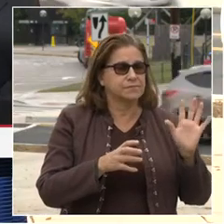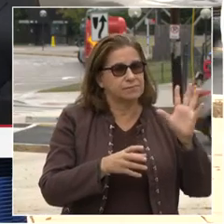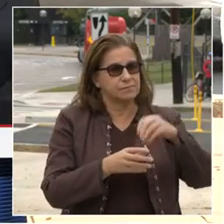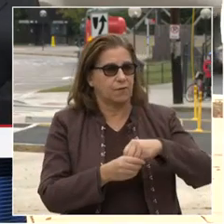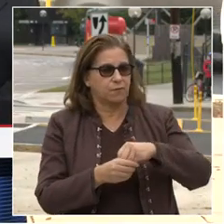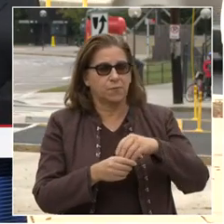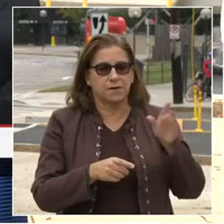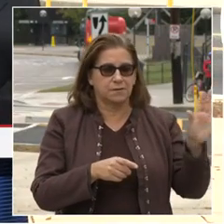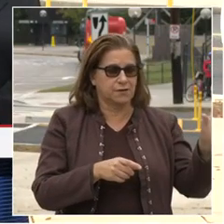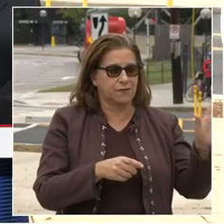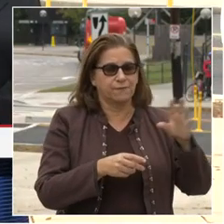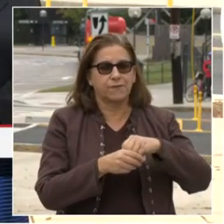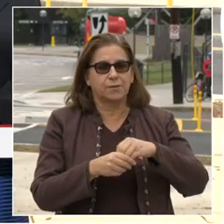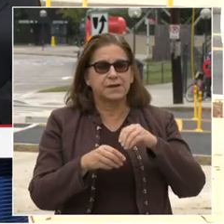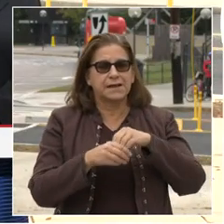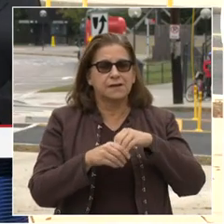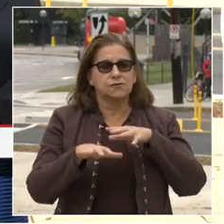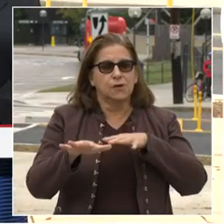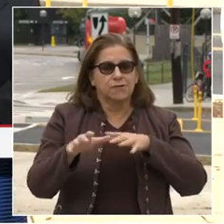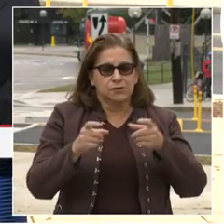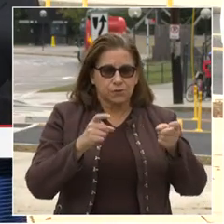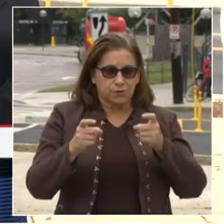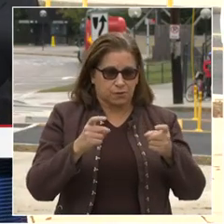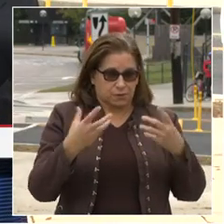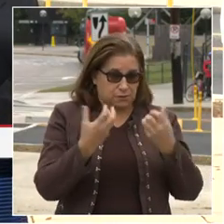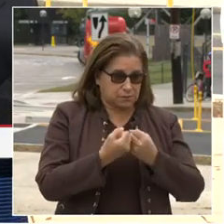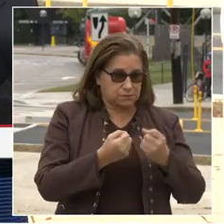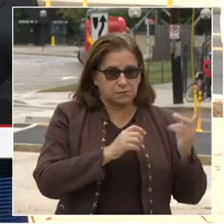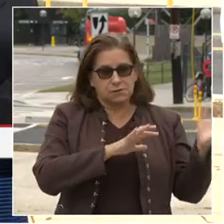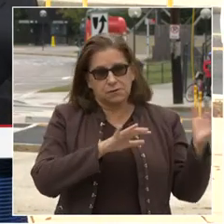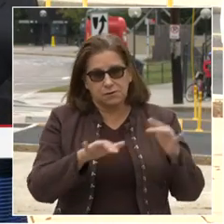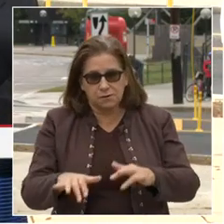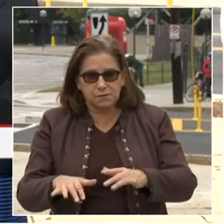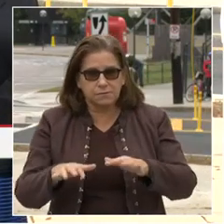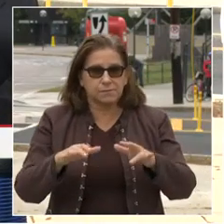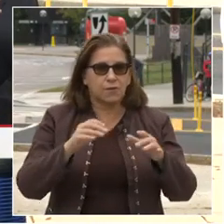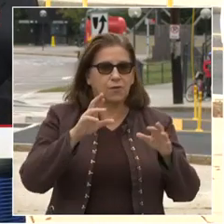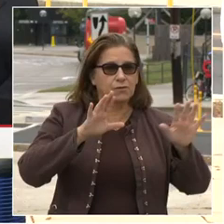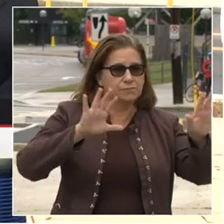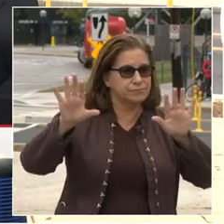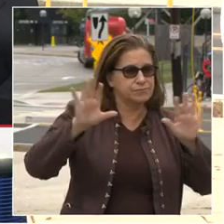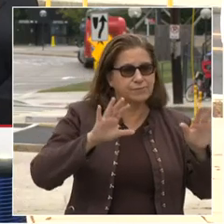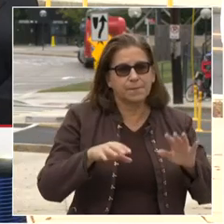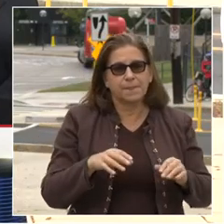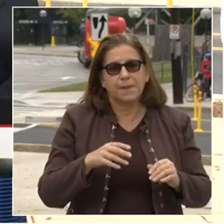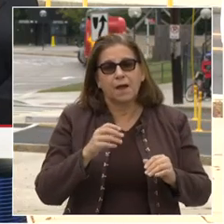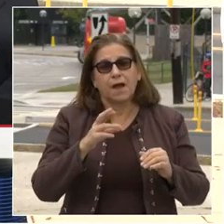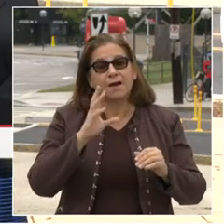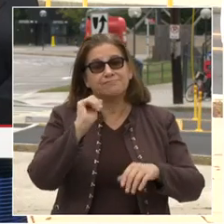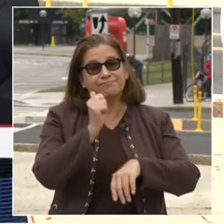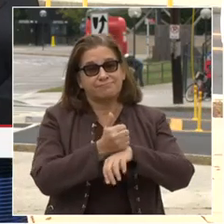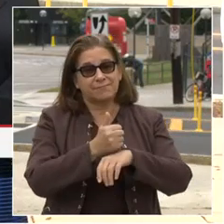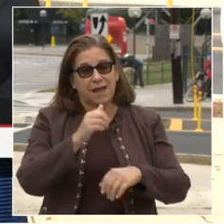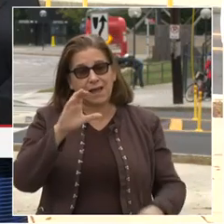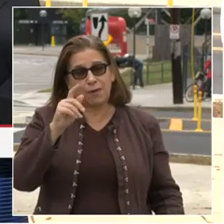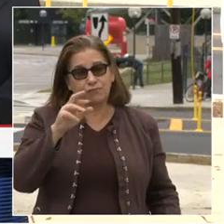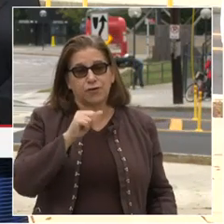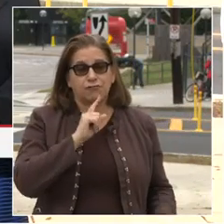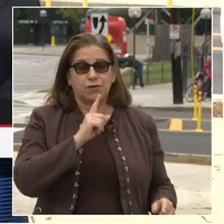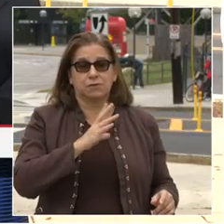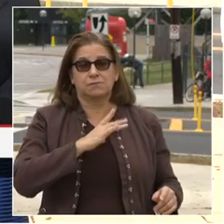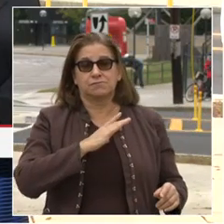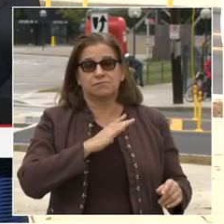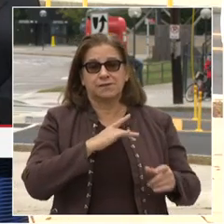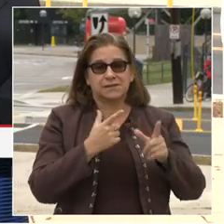So we think cameras is our best way to get all across the city at the